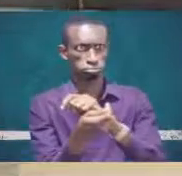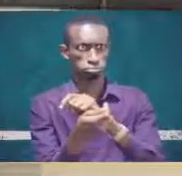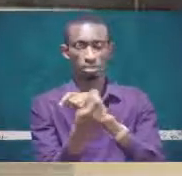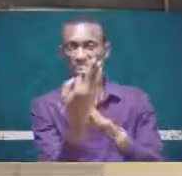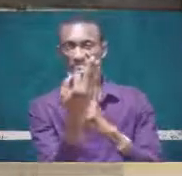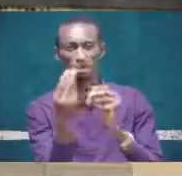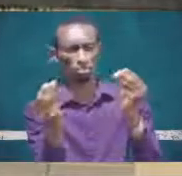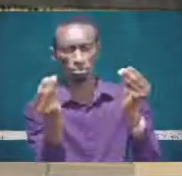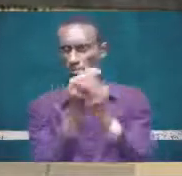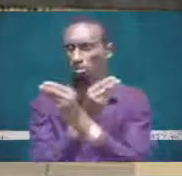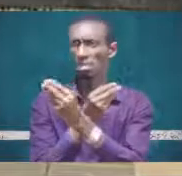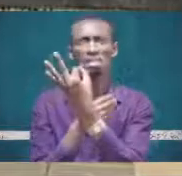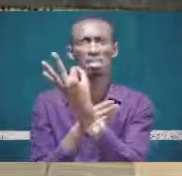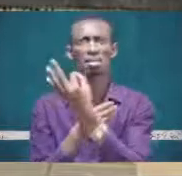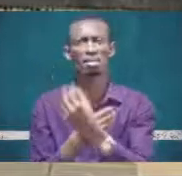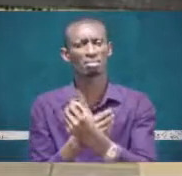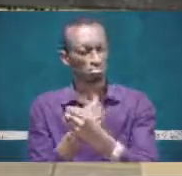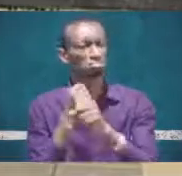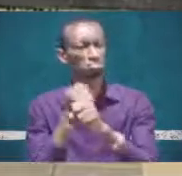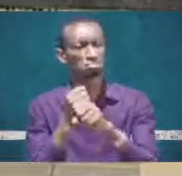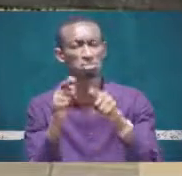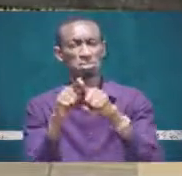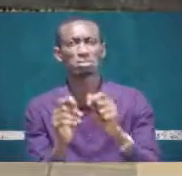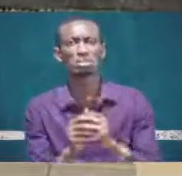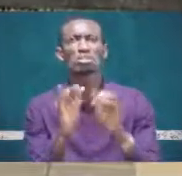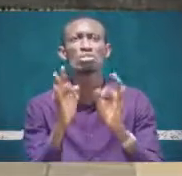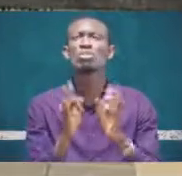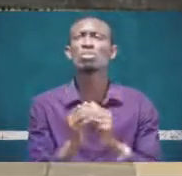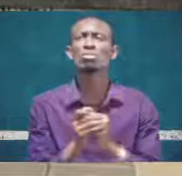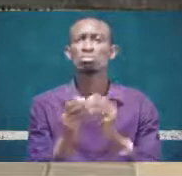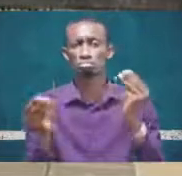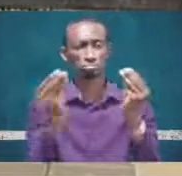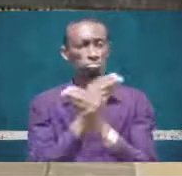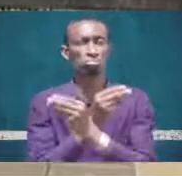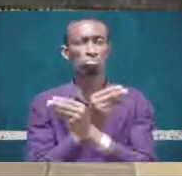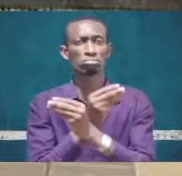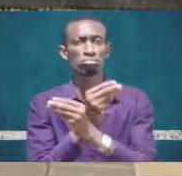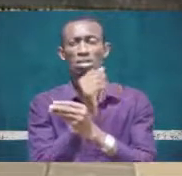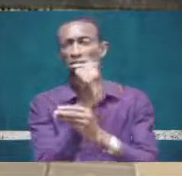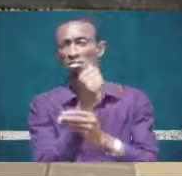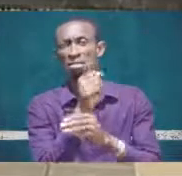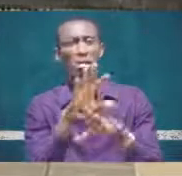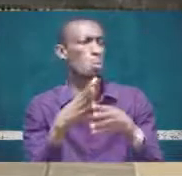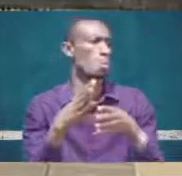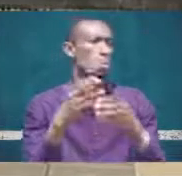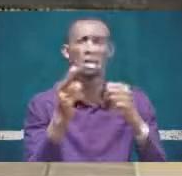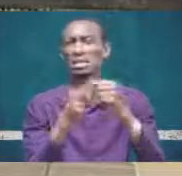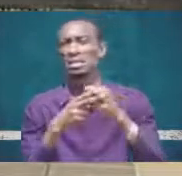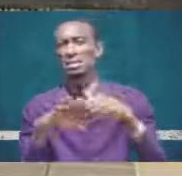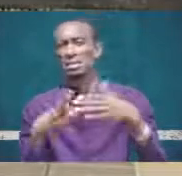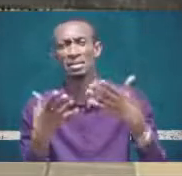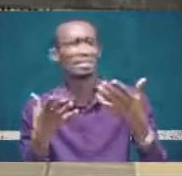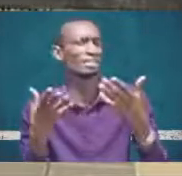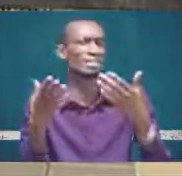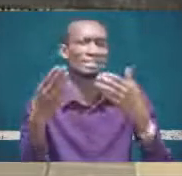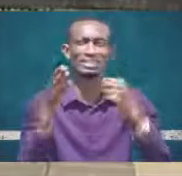5, it will work. If you put 5 here, 7, 9, still